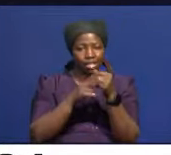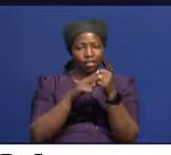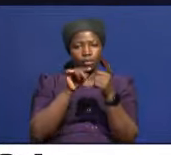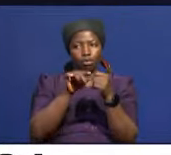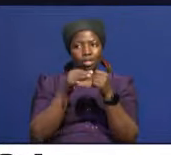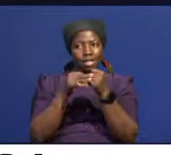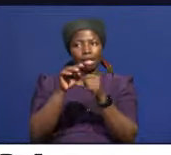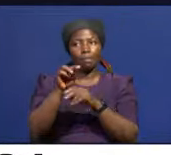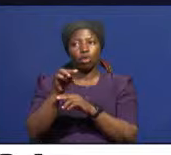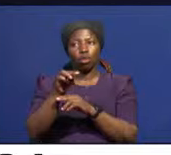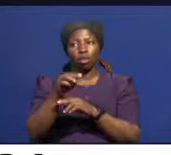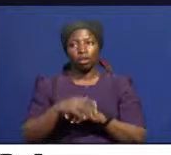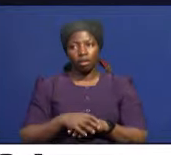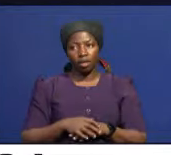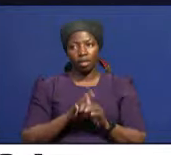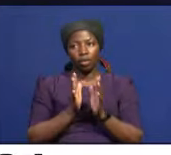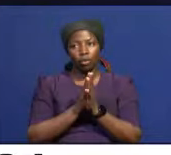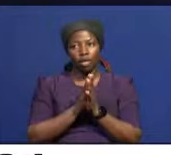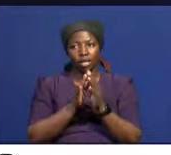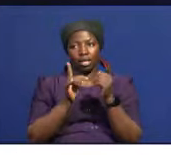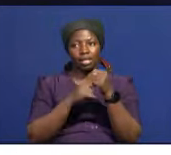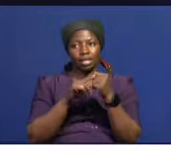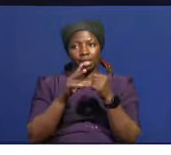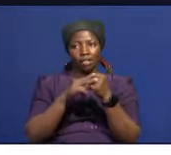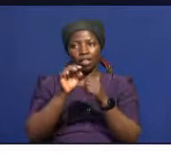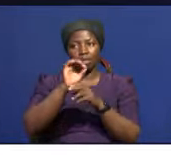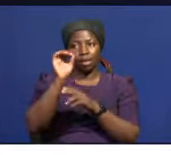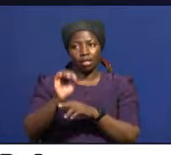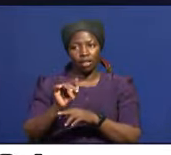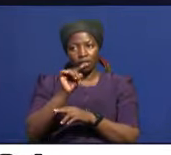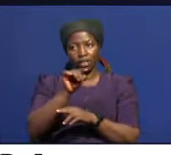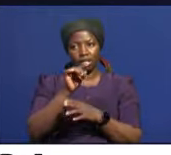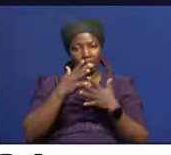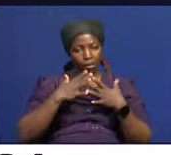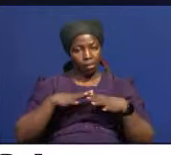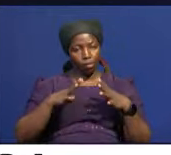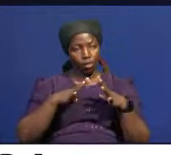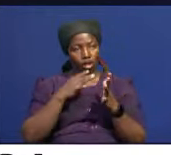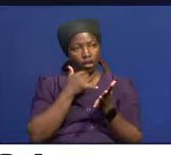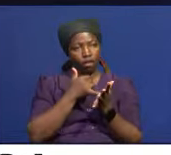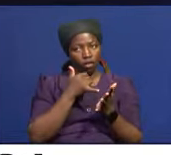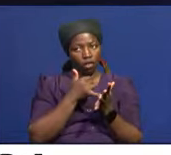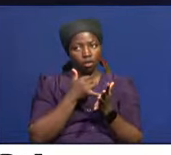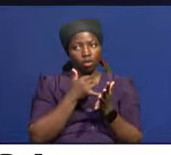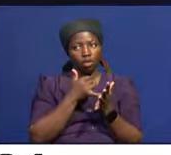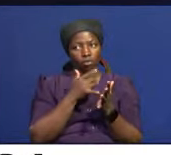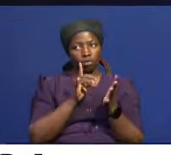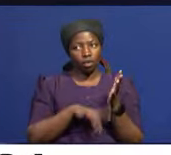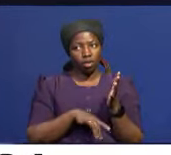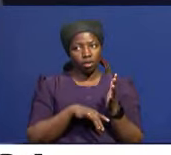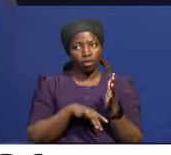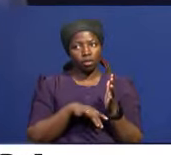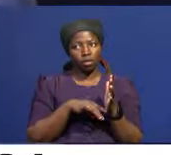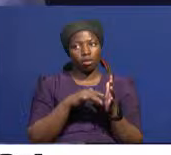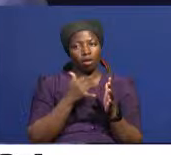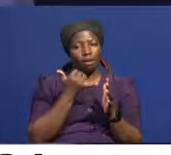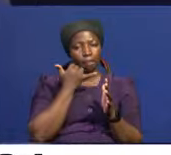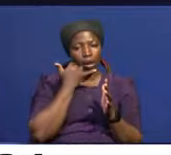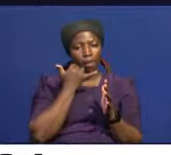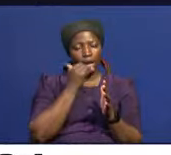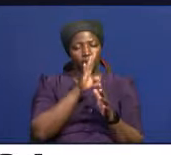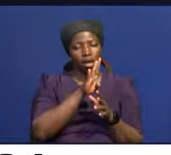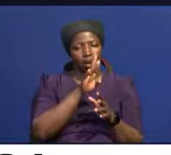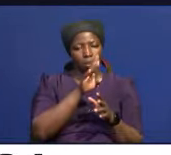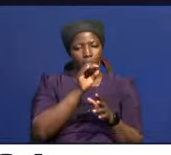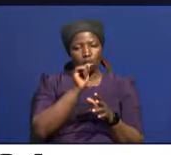47.8 million, with 67% of this comprising mobile broadband connections.